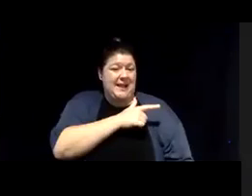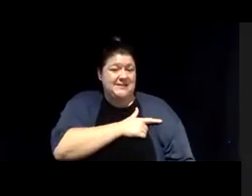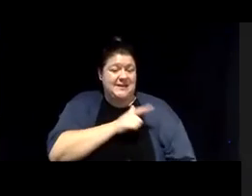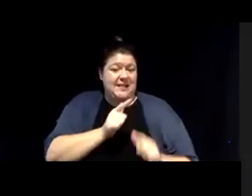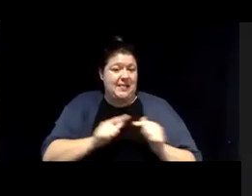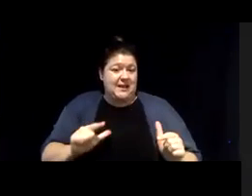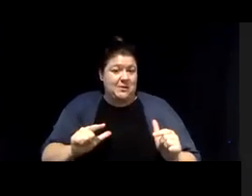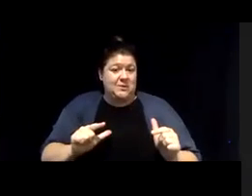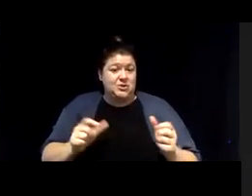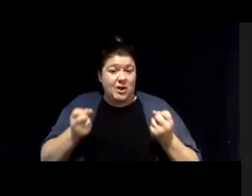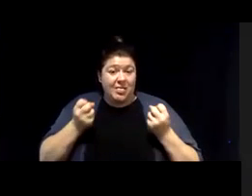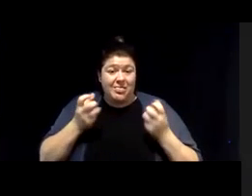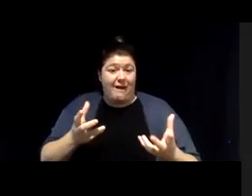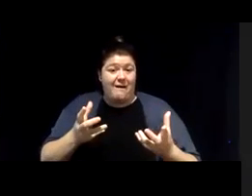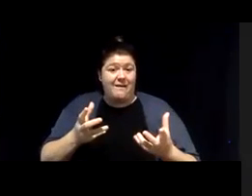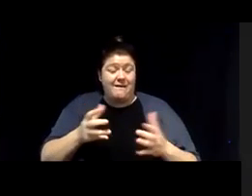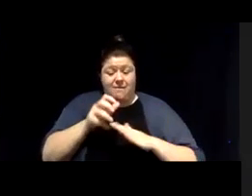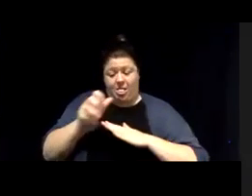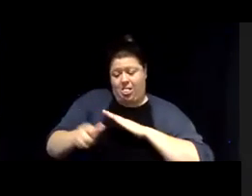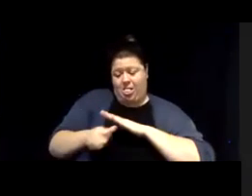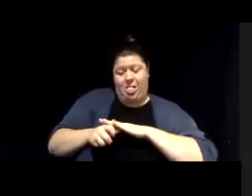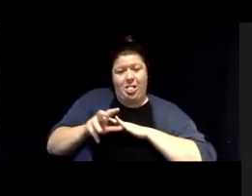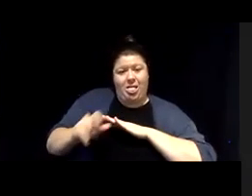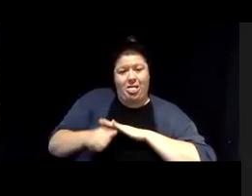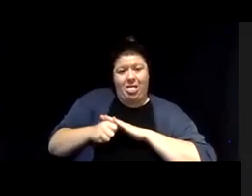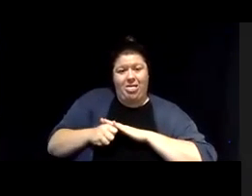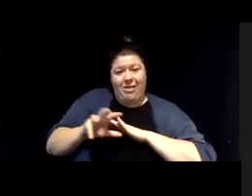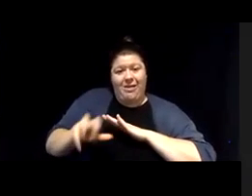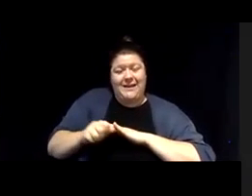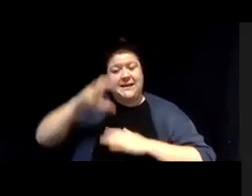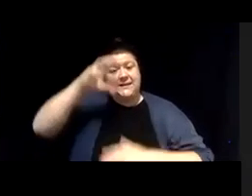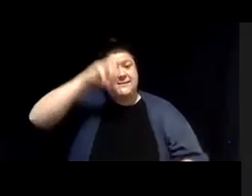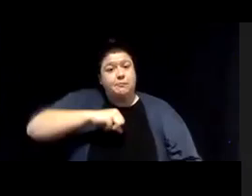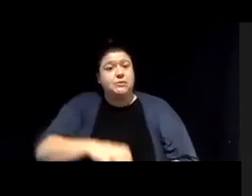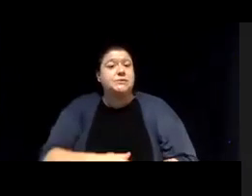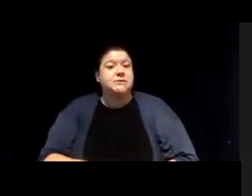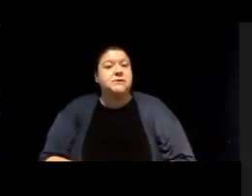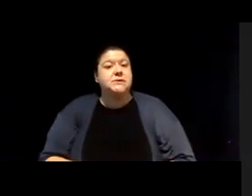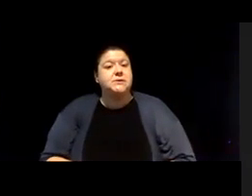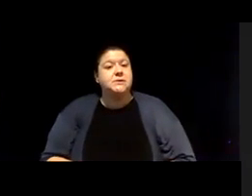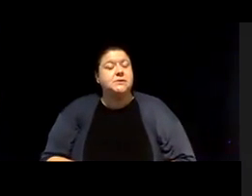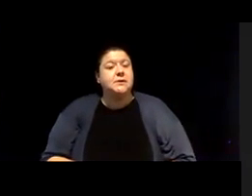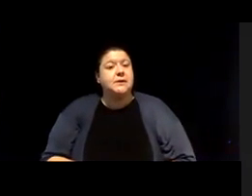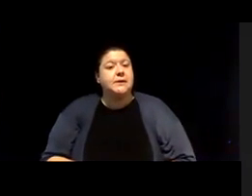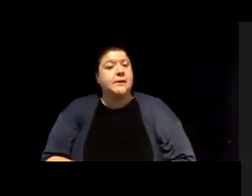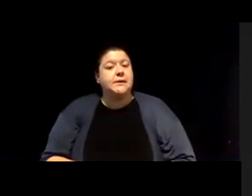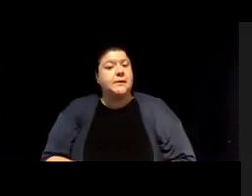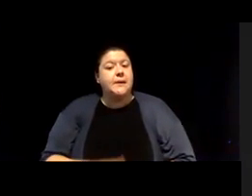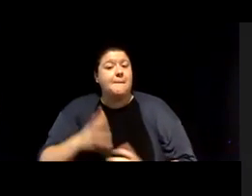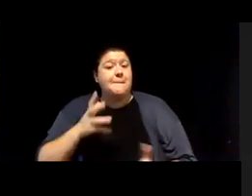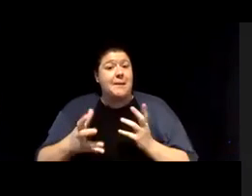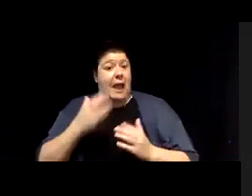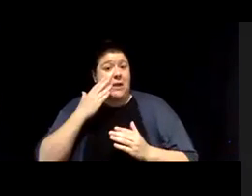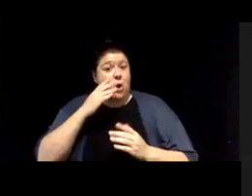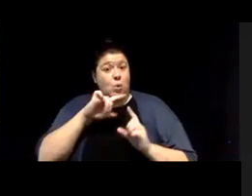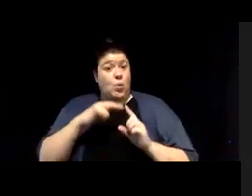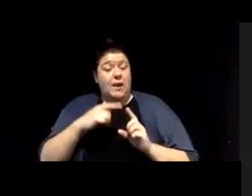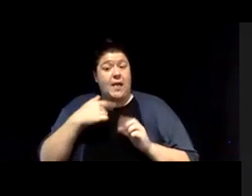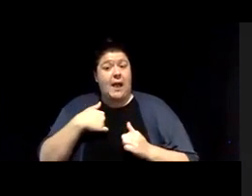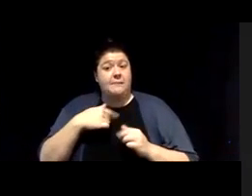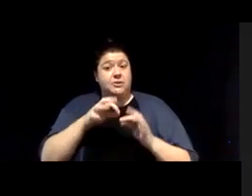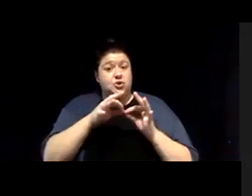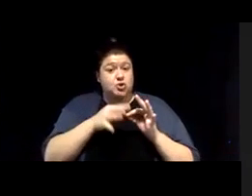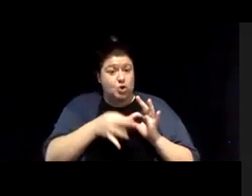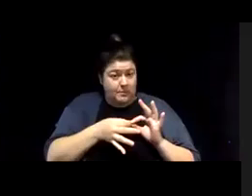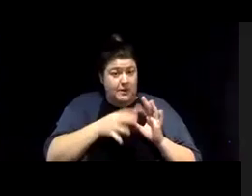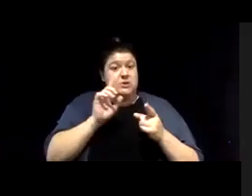and there's a lot of underlying assumptions that maybe I know when I'm interpreting to Spanish, I